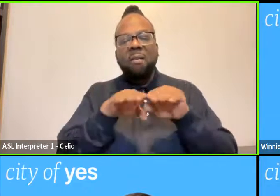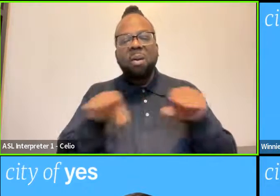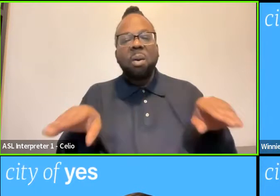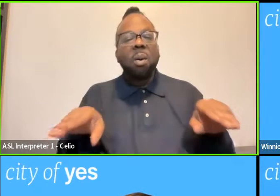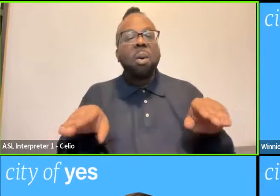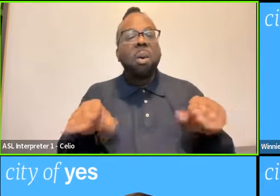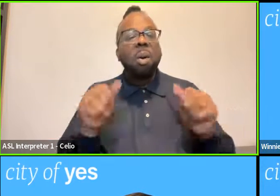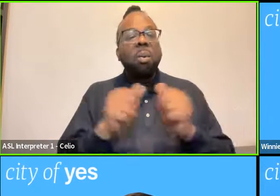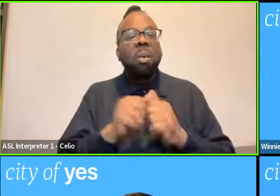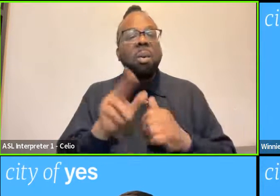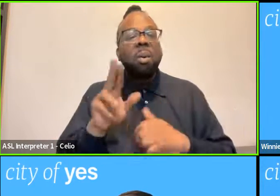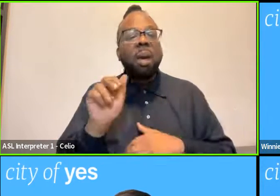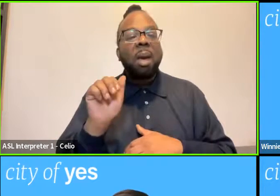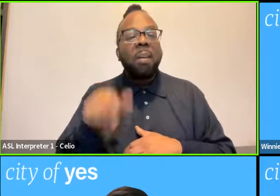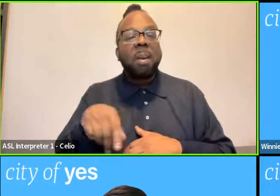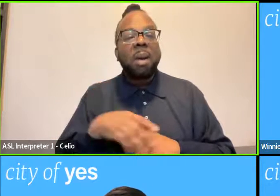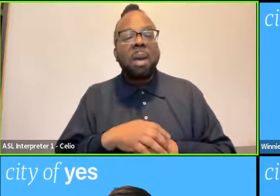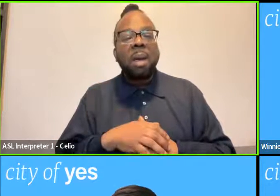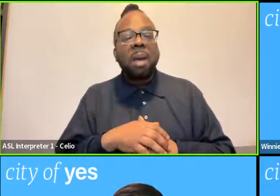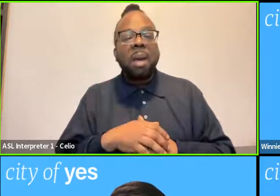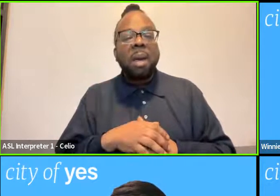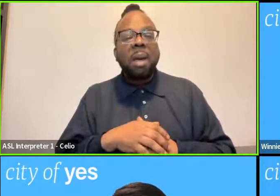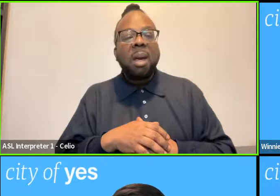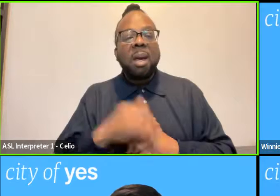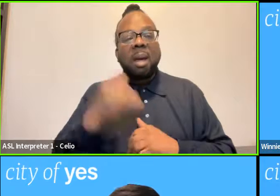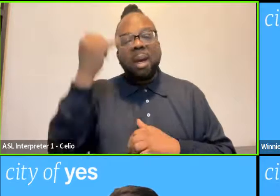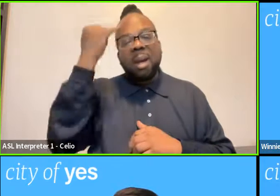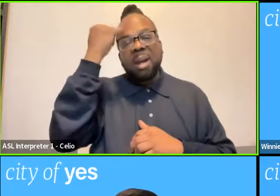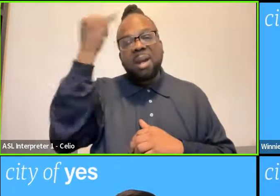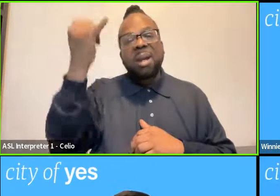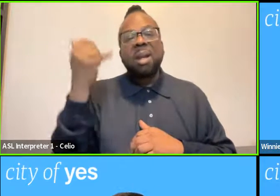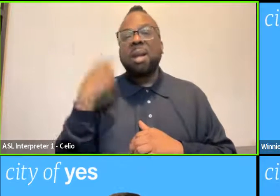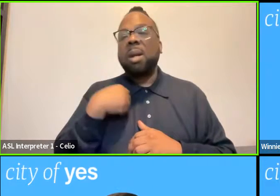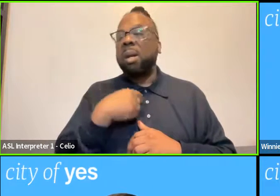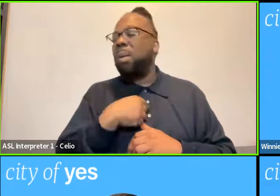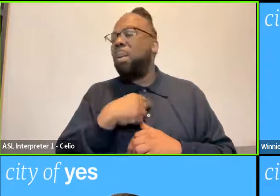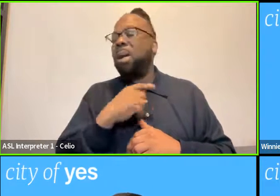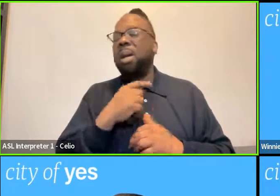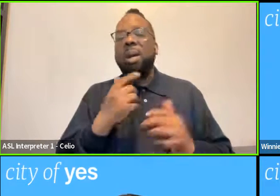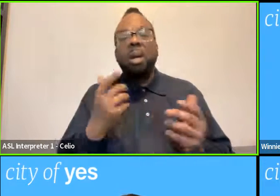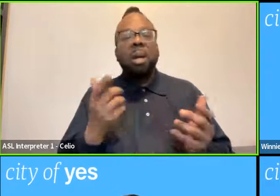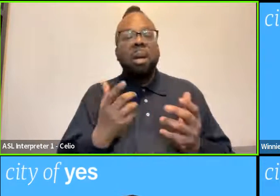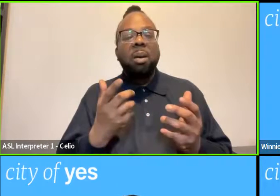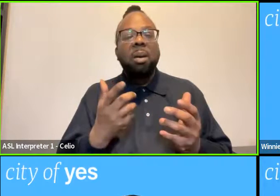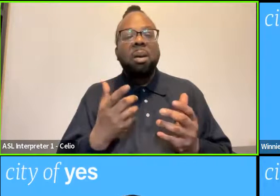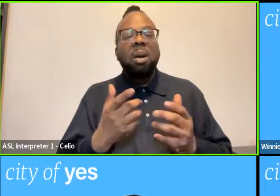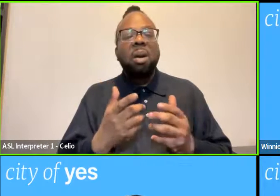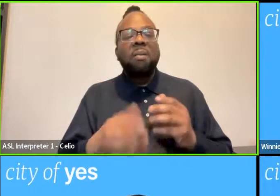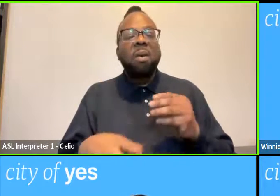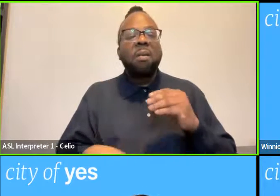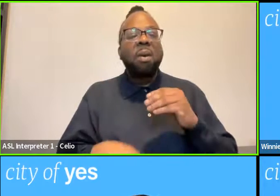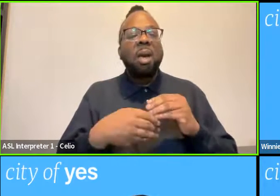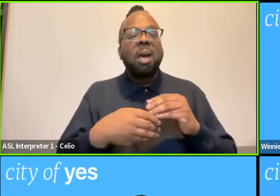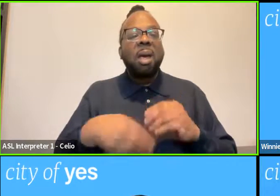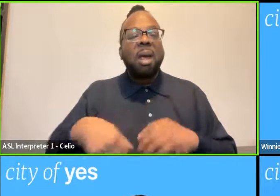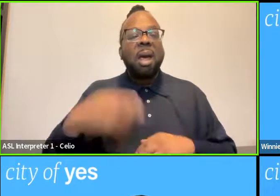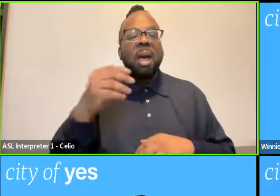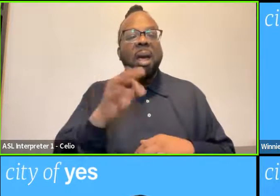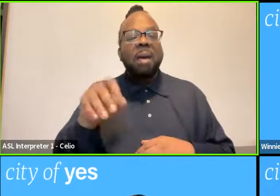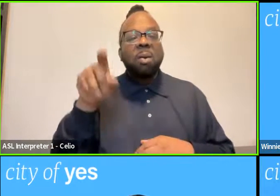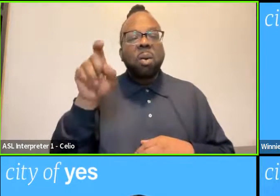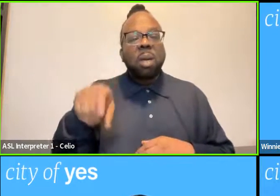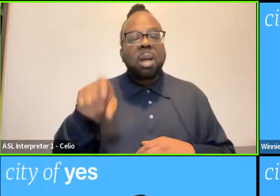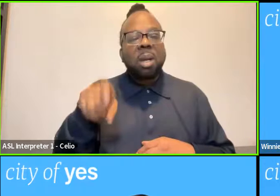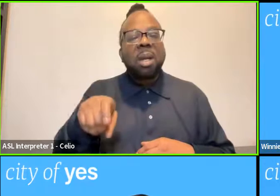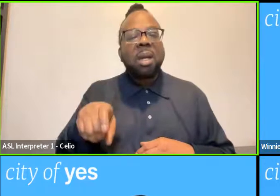Yeah, thanks for the clarifying question. So the idea here is that we're going to be allowing for additional height if there's a need for that